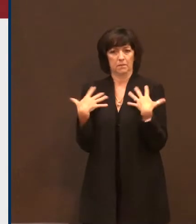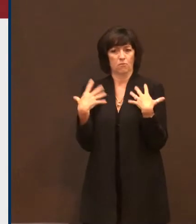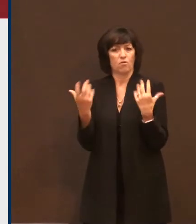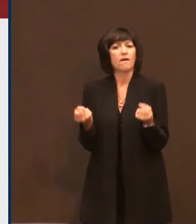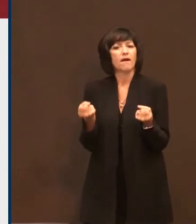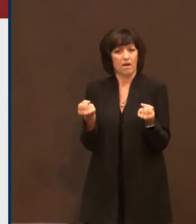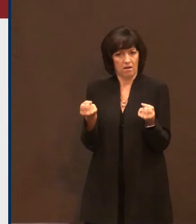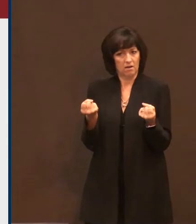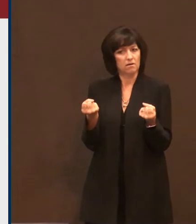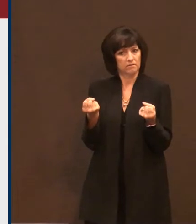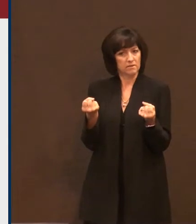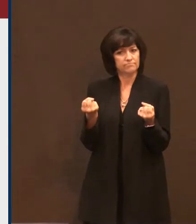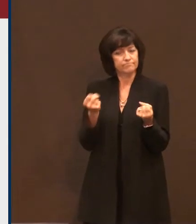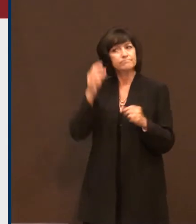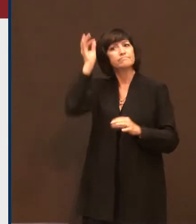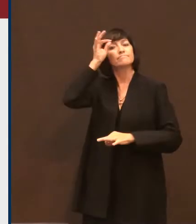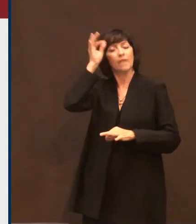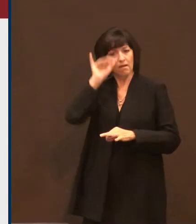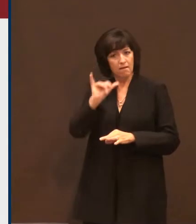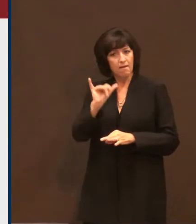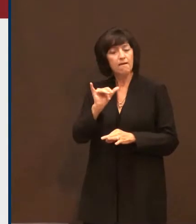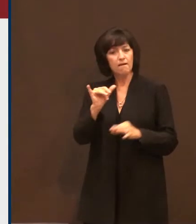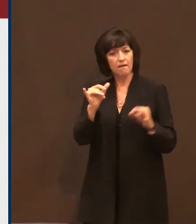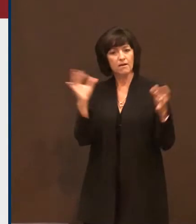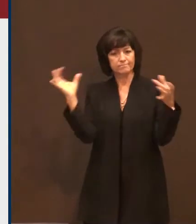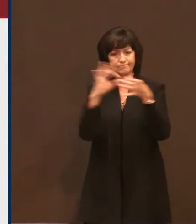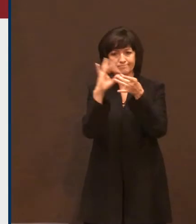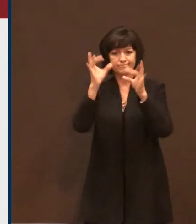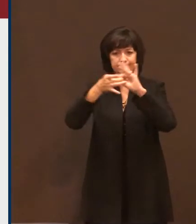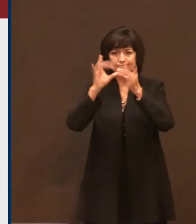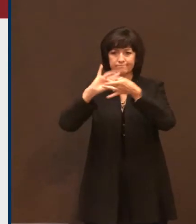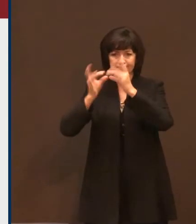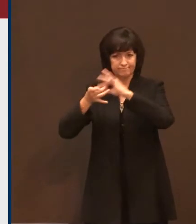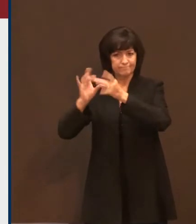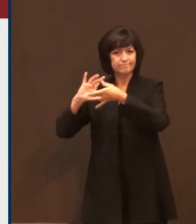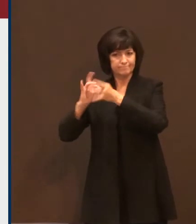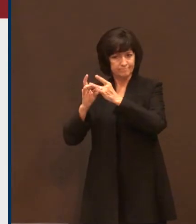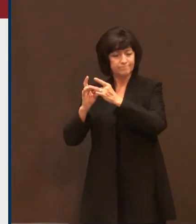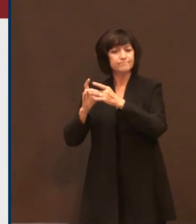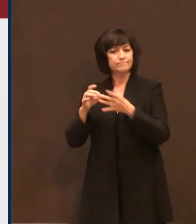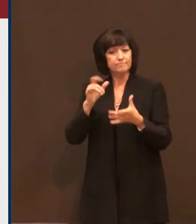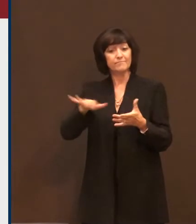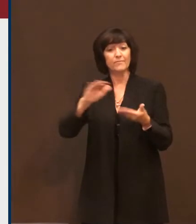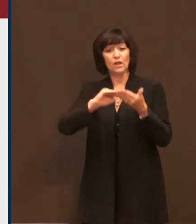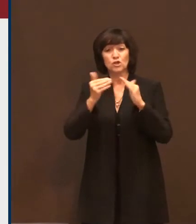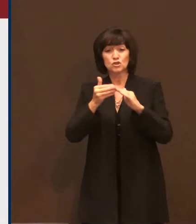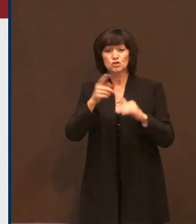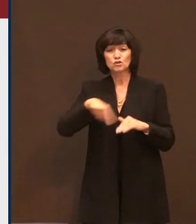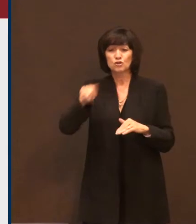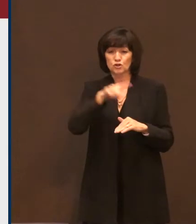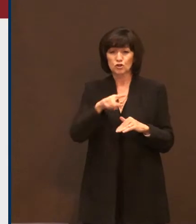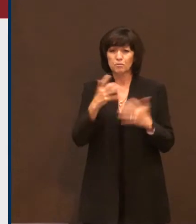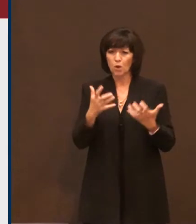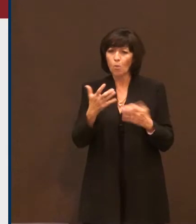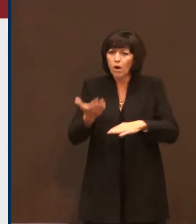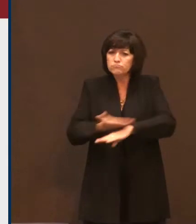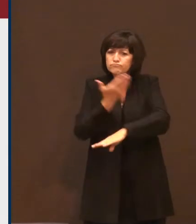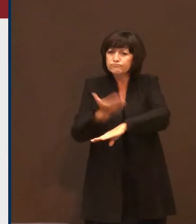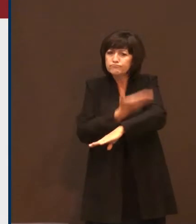to be mobilized, and also focusing on community prosperity. So again, that includes the economics and